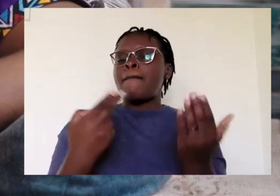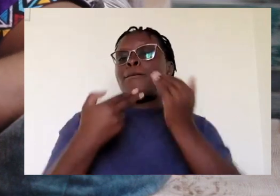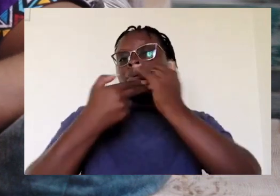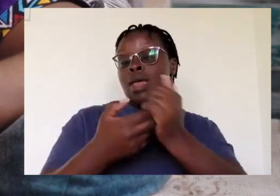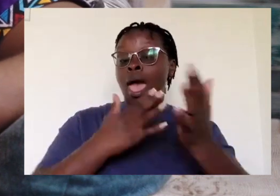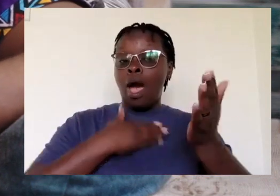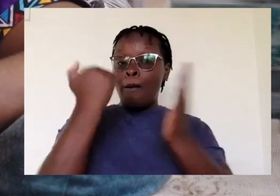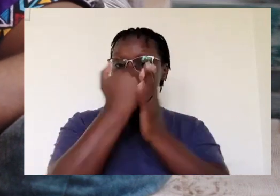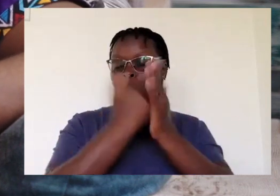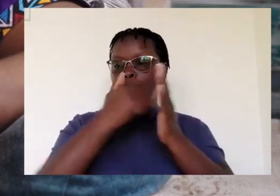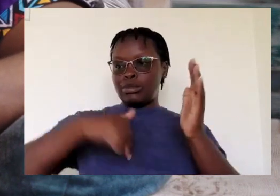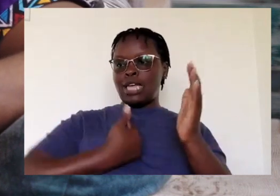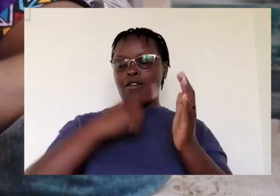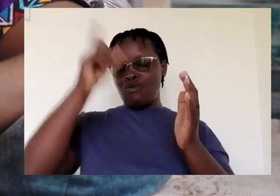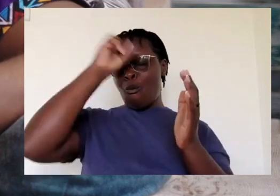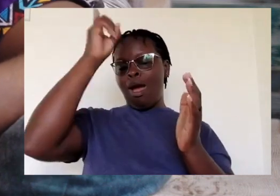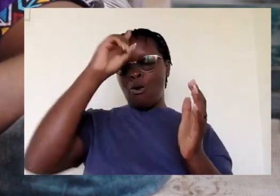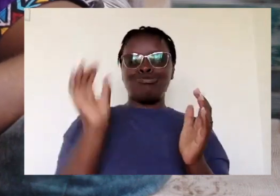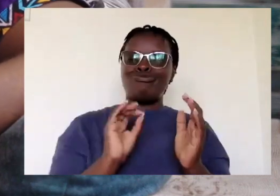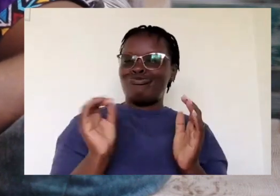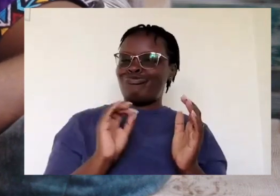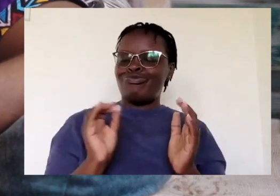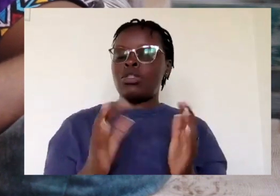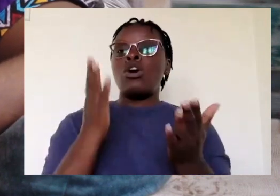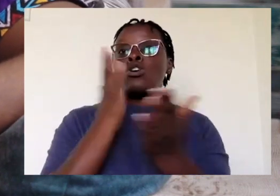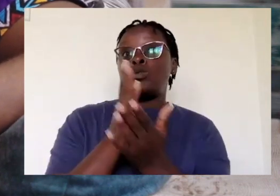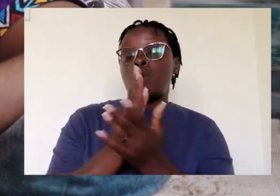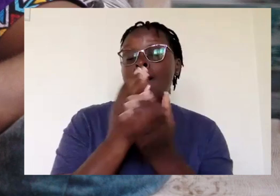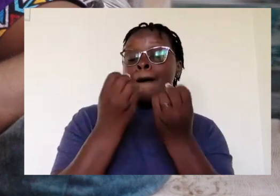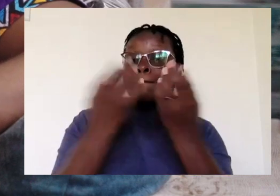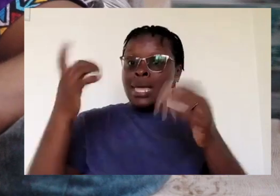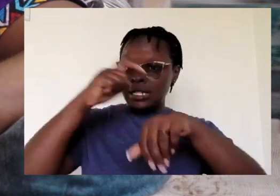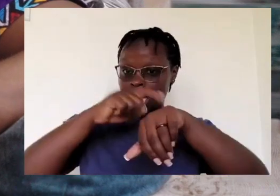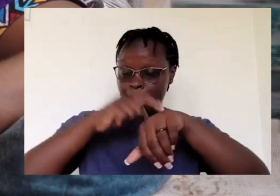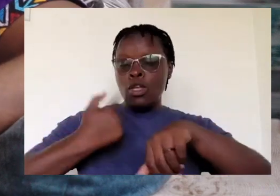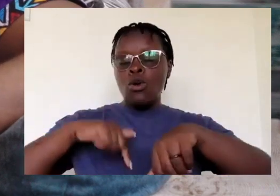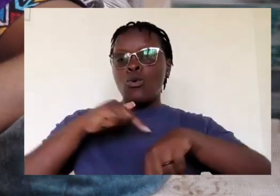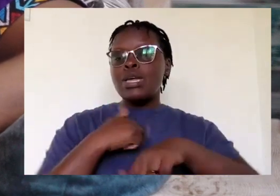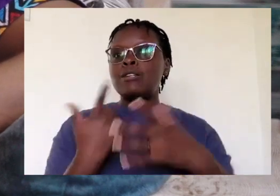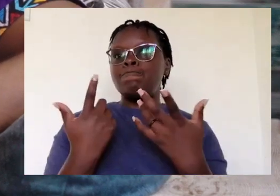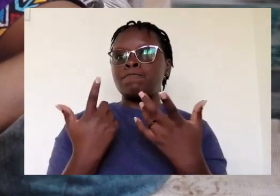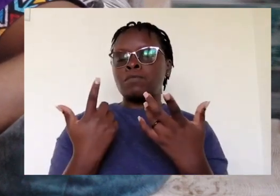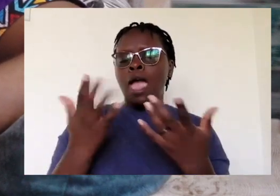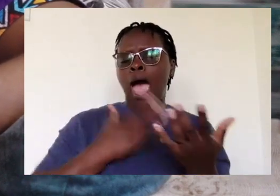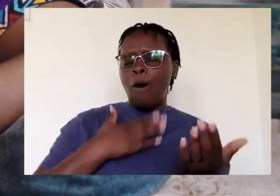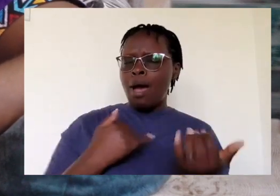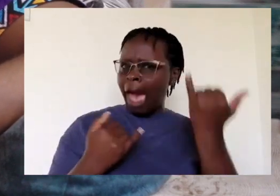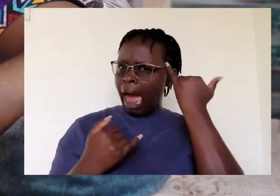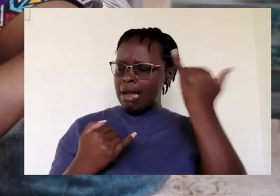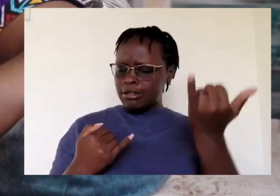are designed. You get that majorly, if I can angle with the government, you get that we tend to align